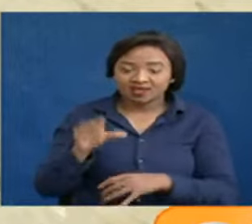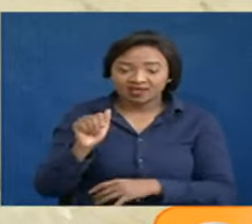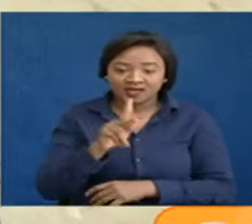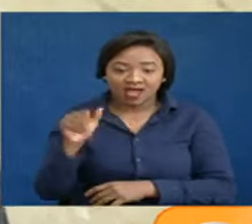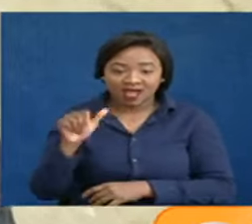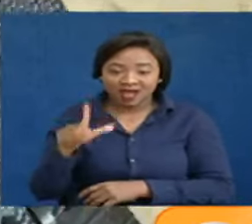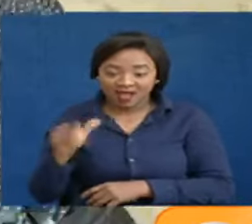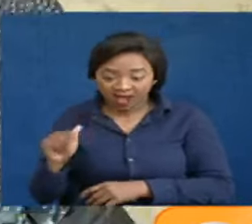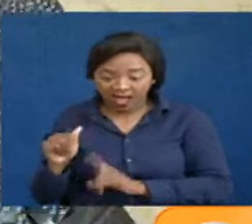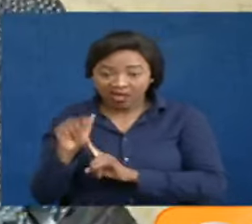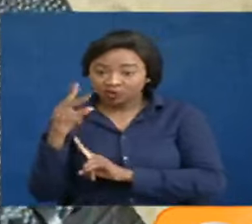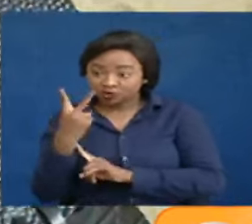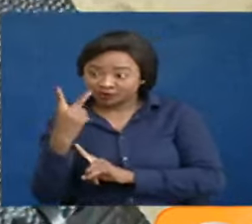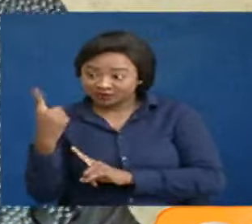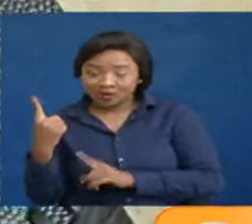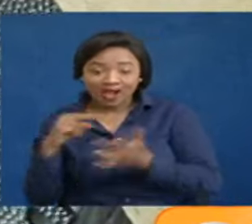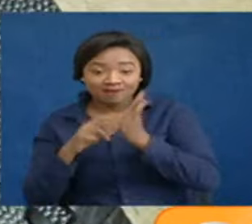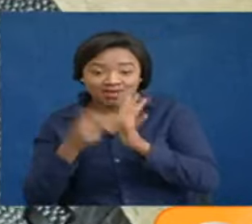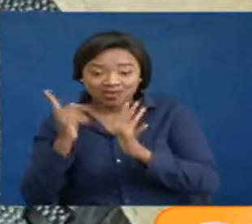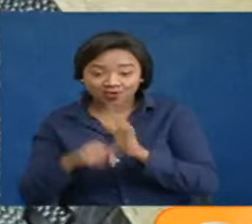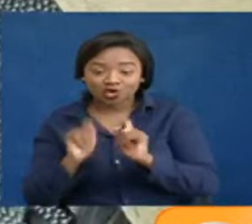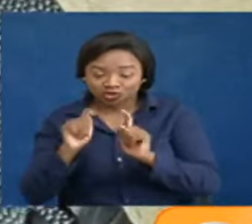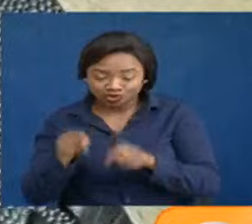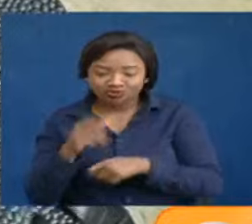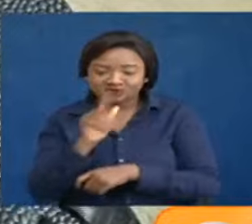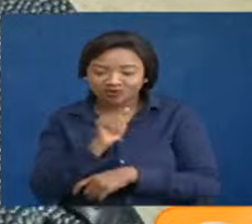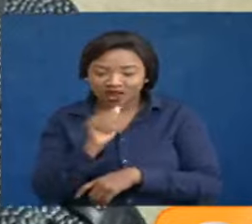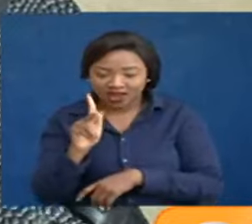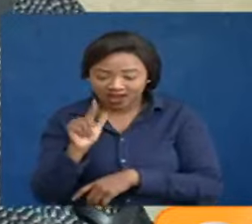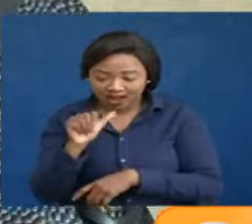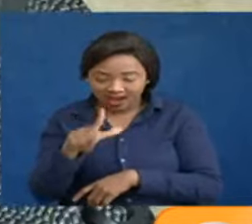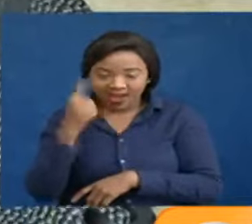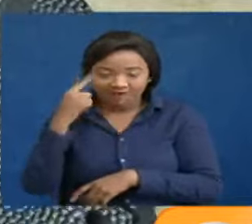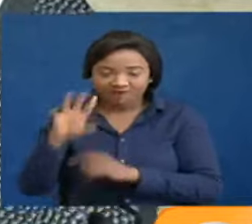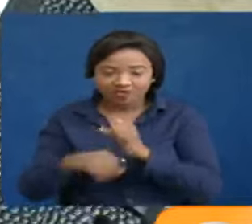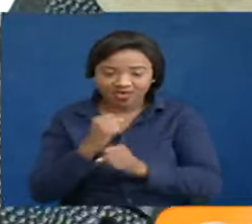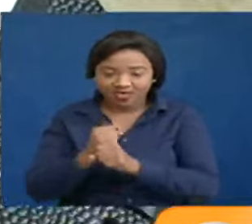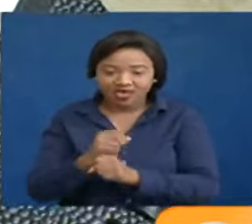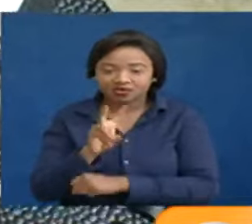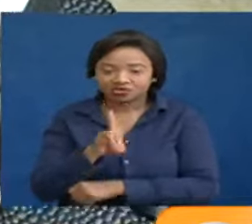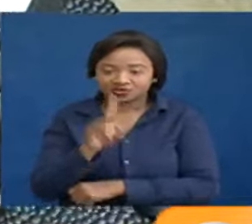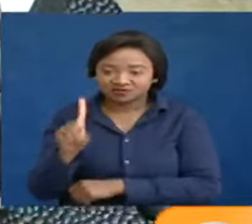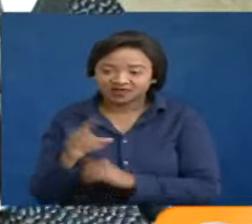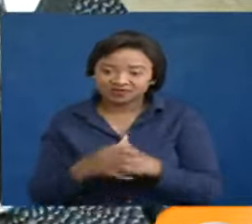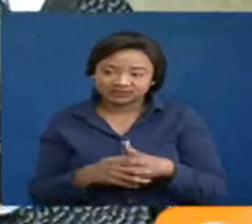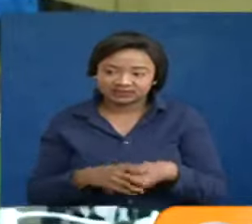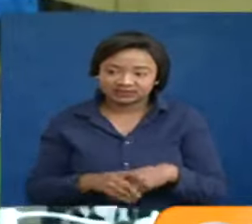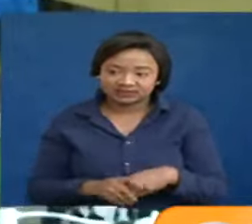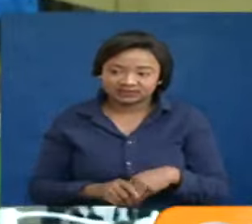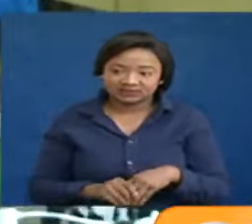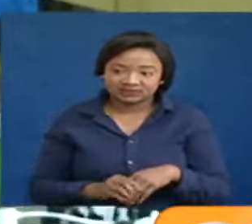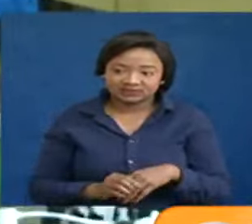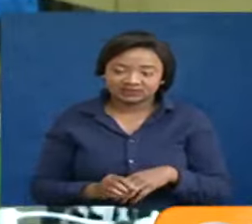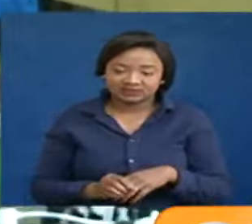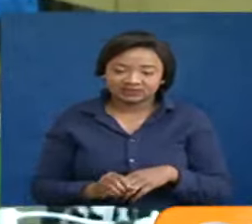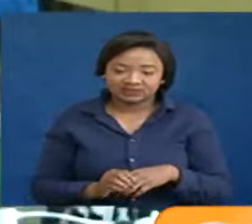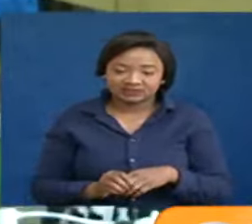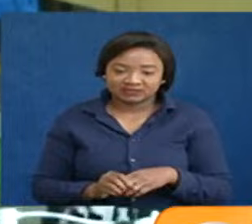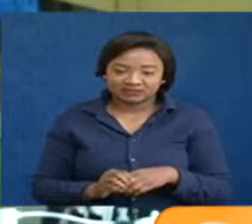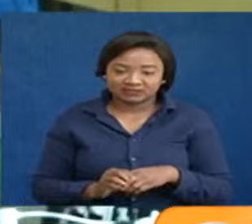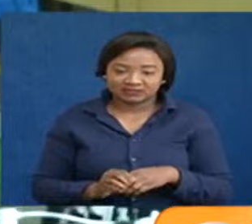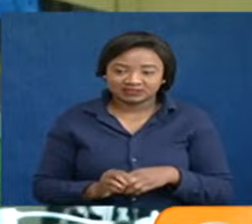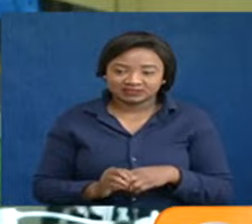21st century. Yeah, so Akala in Kenyan context is any shoe that has been made out of upcycled tire. We're just wanting